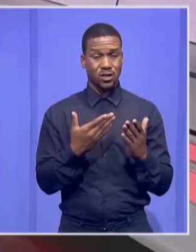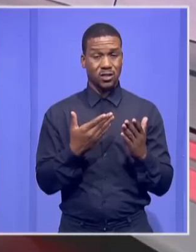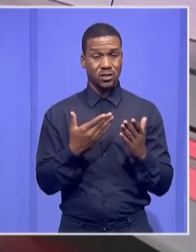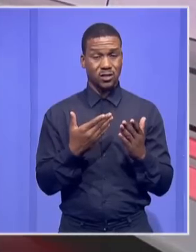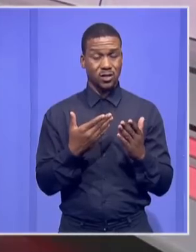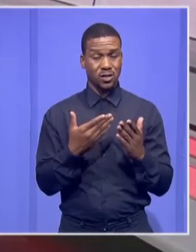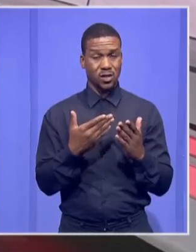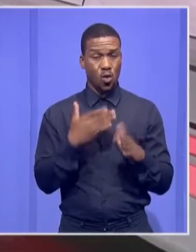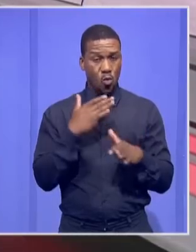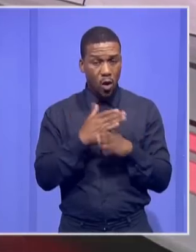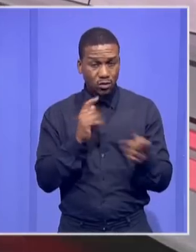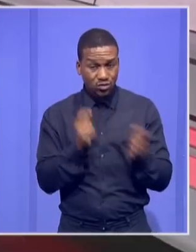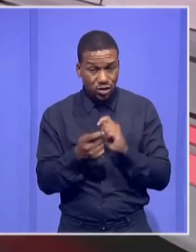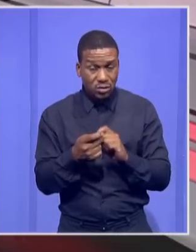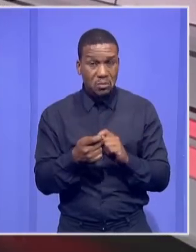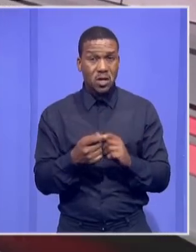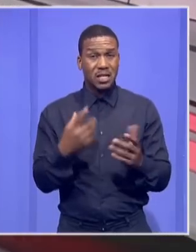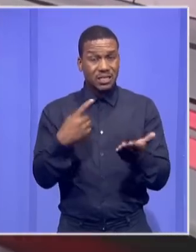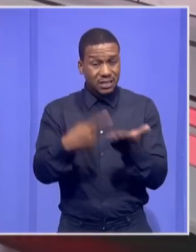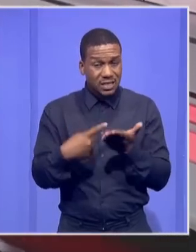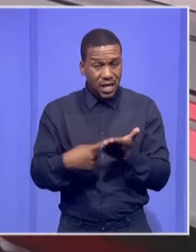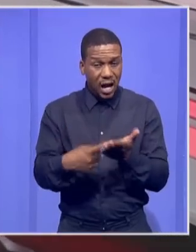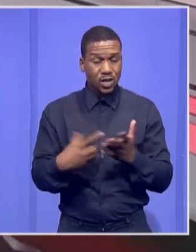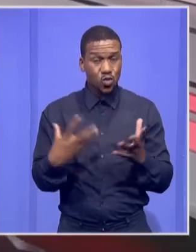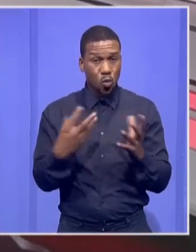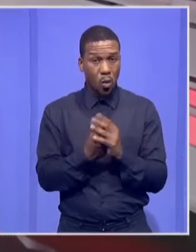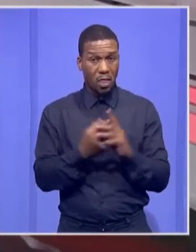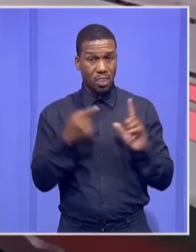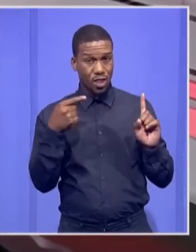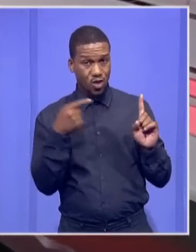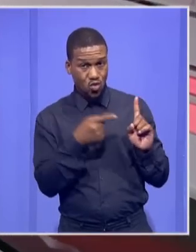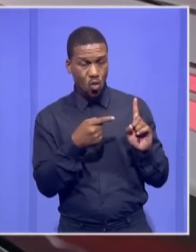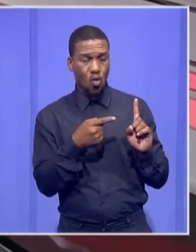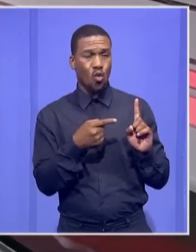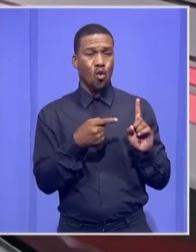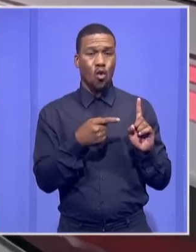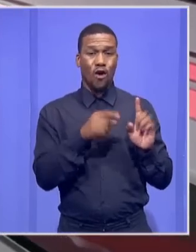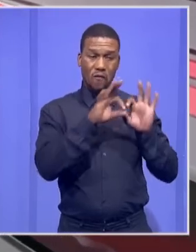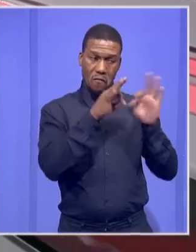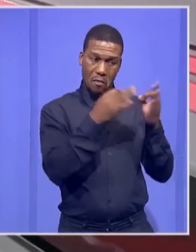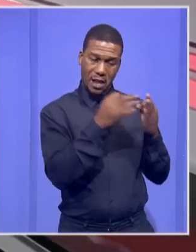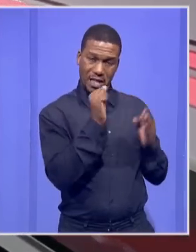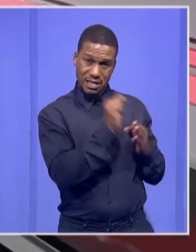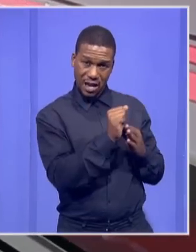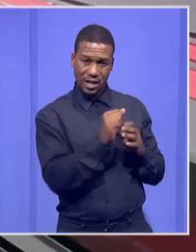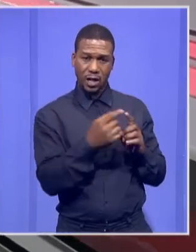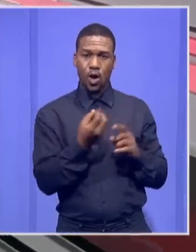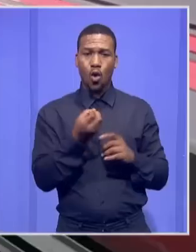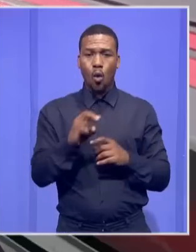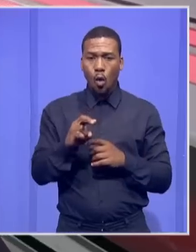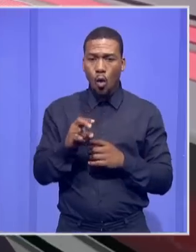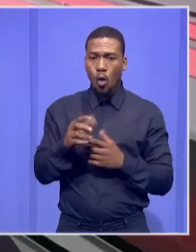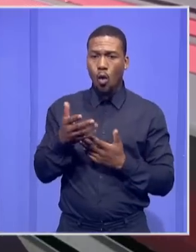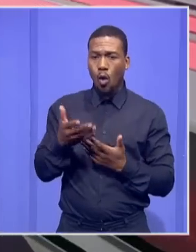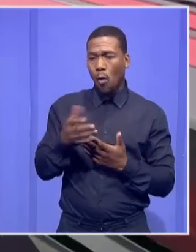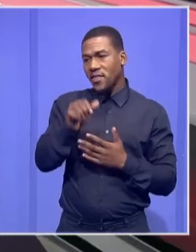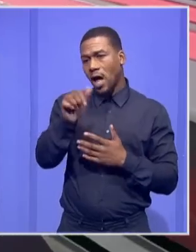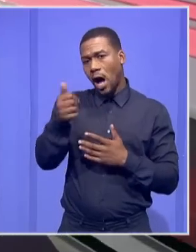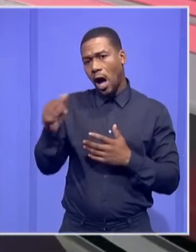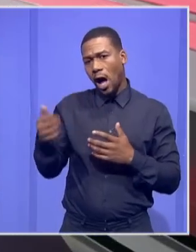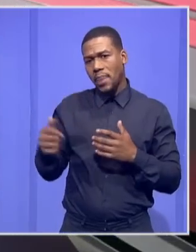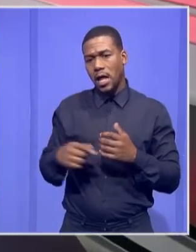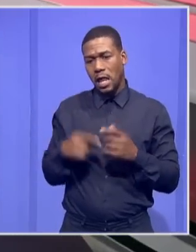general, including those who might take over power? Because we can see that Prince William is